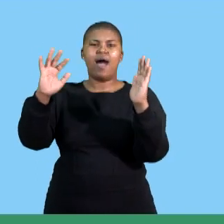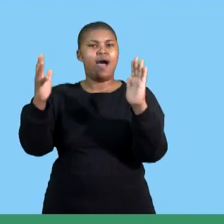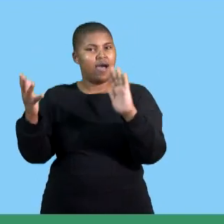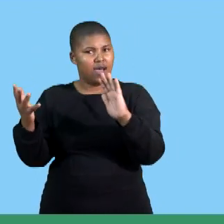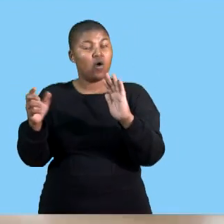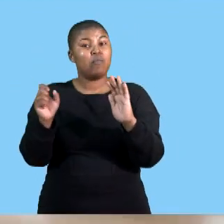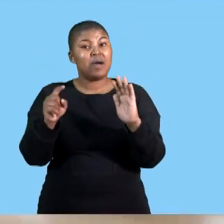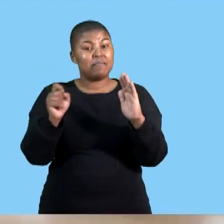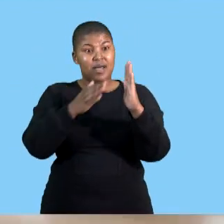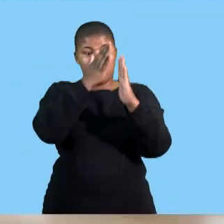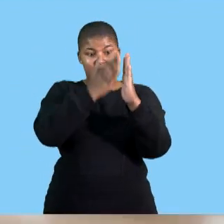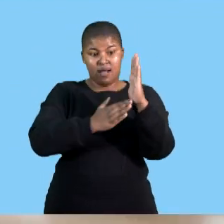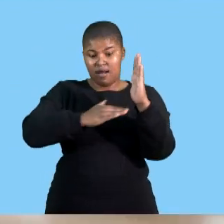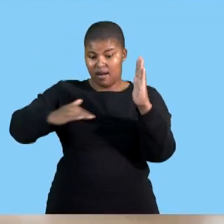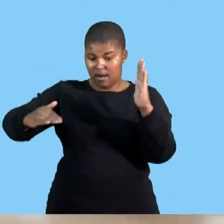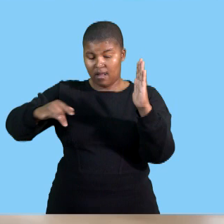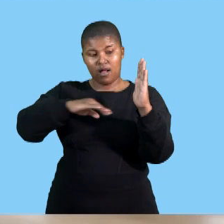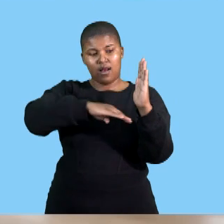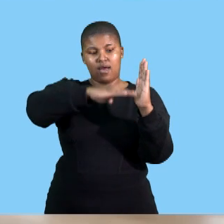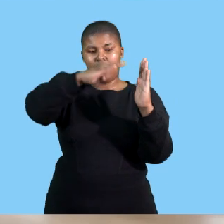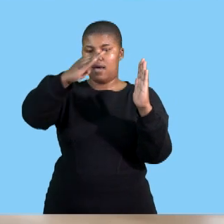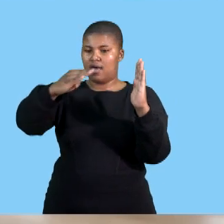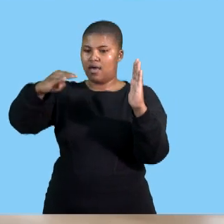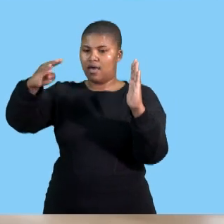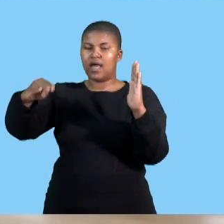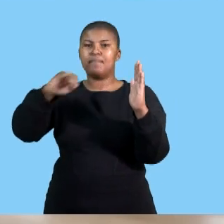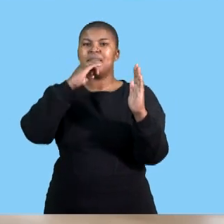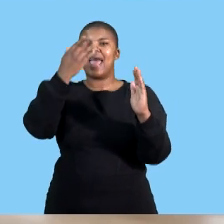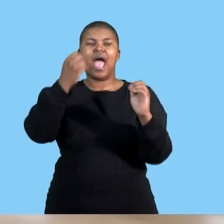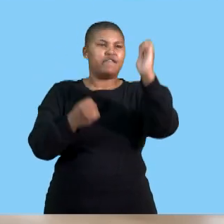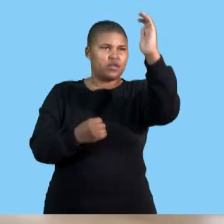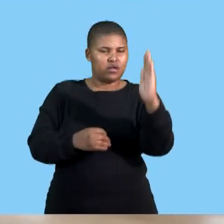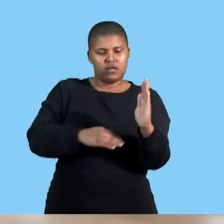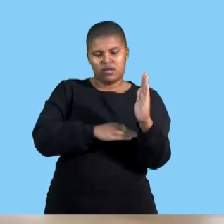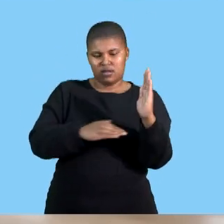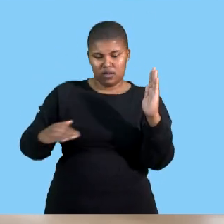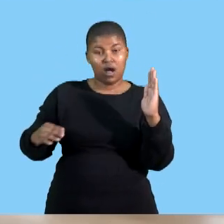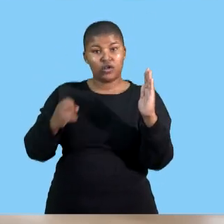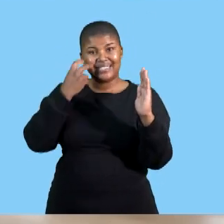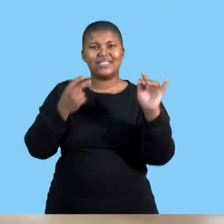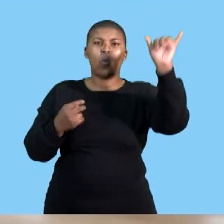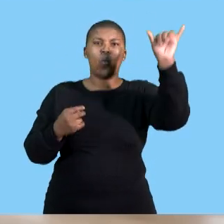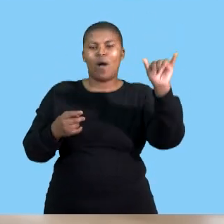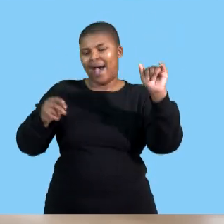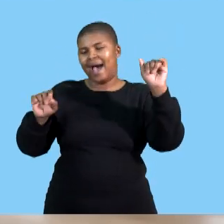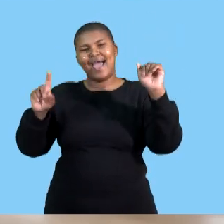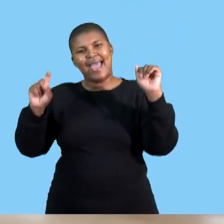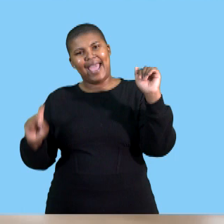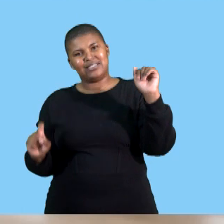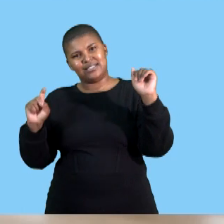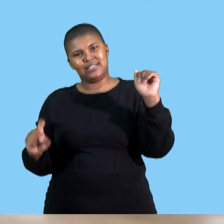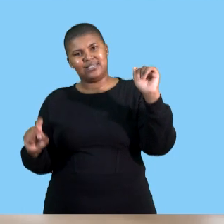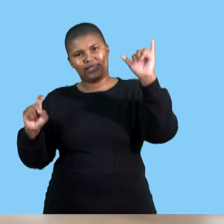graph, we are referring to a graph that has vertical axis and horizontal. So we have the y-axis as well as